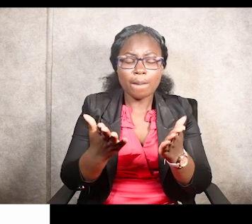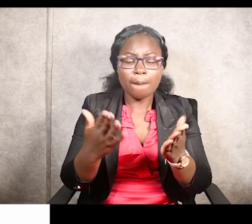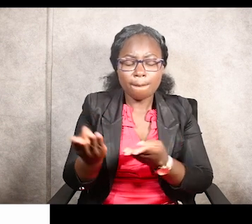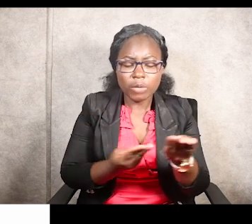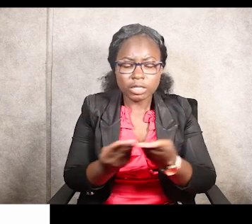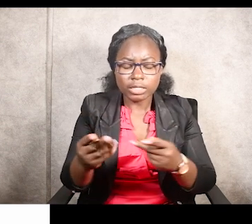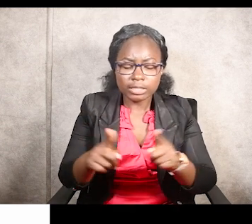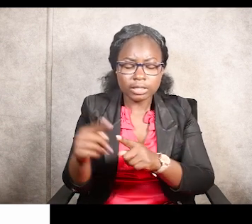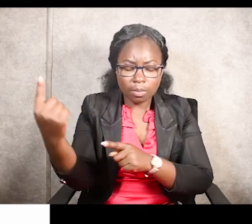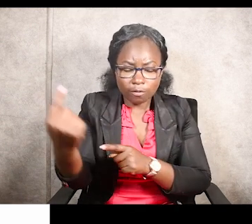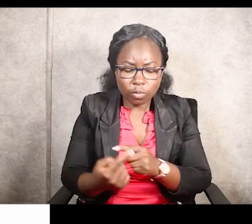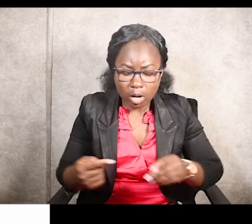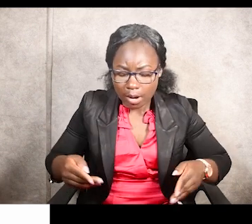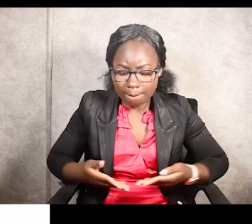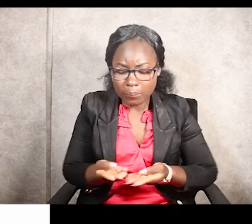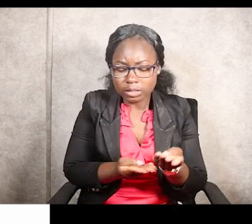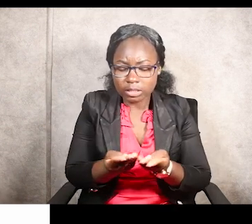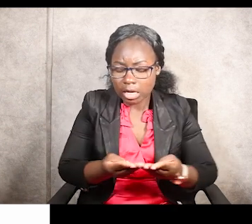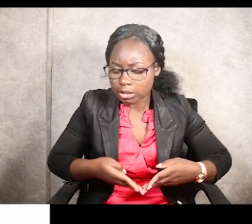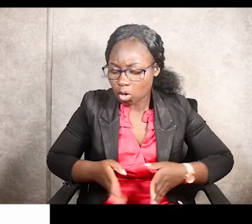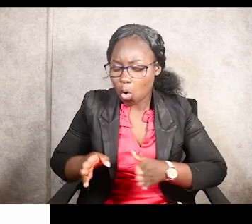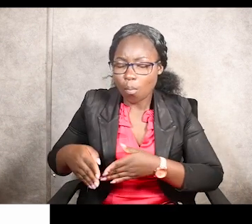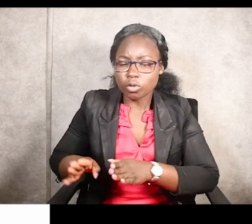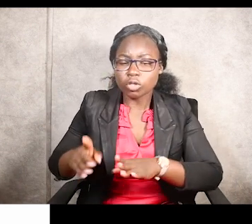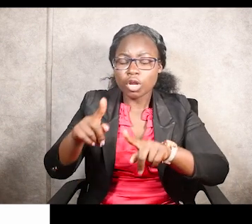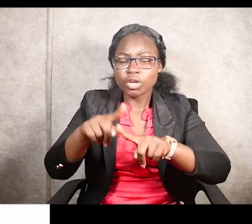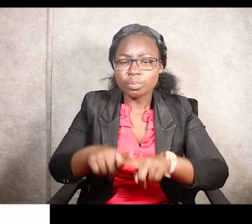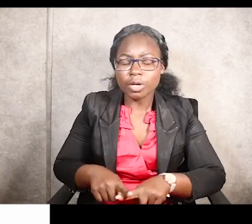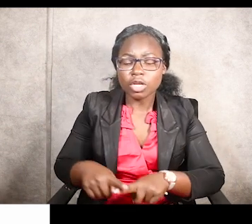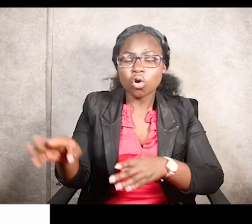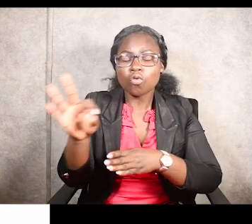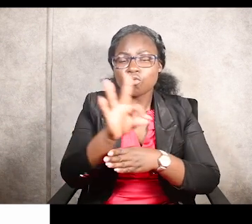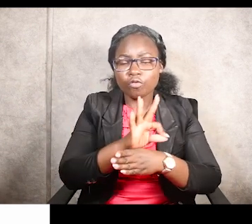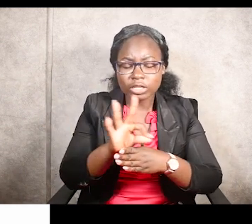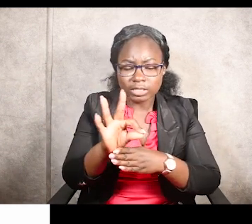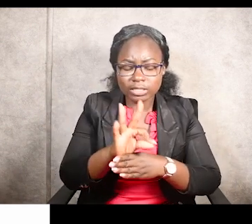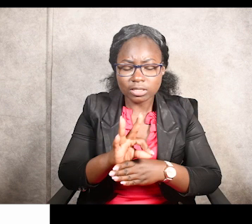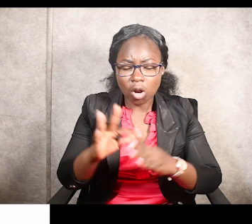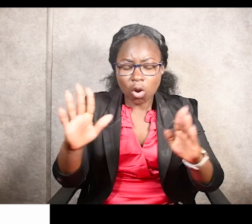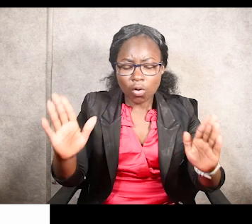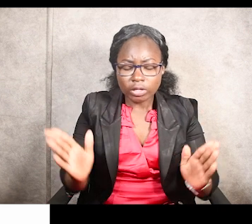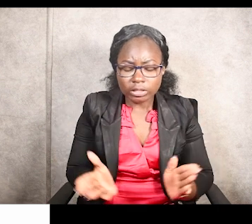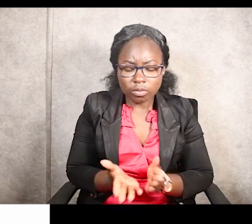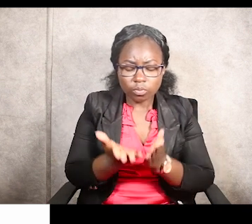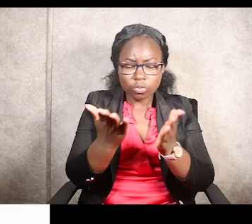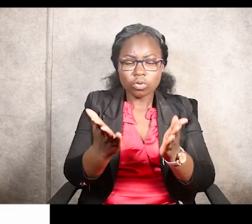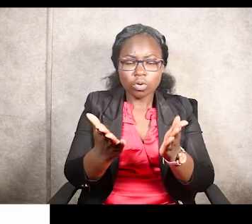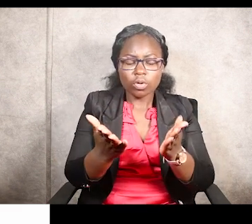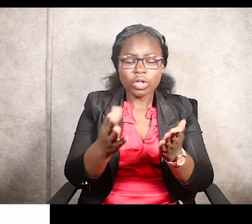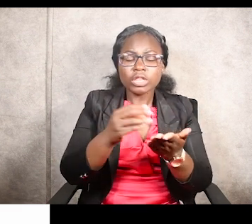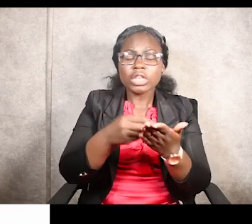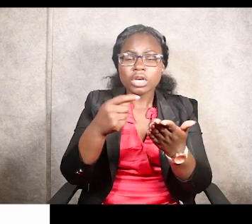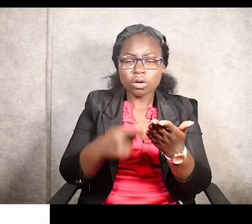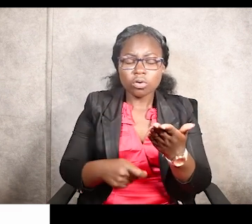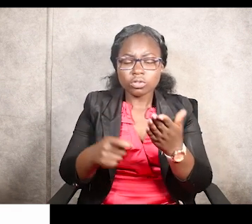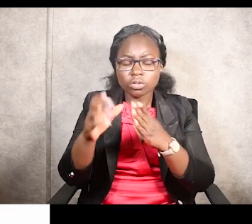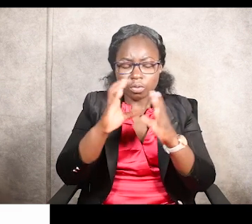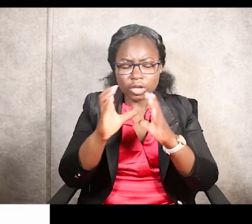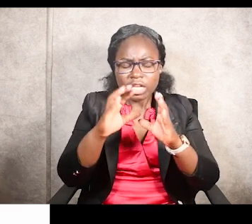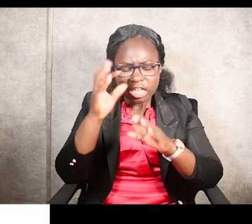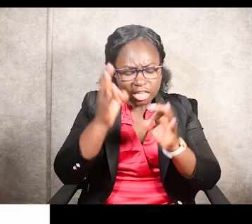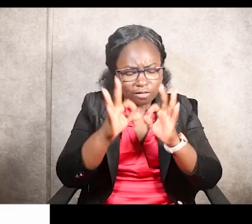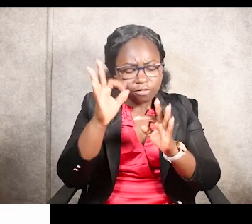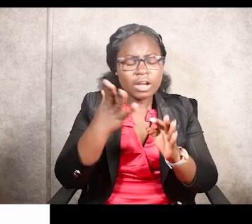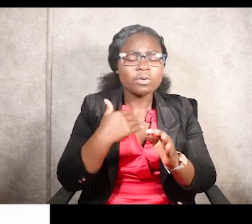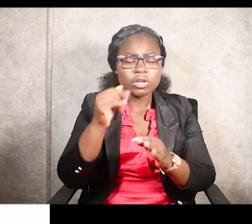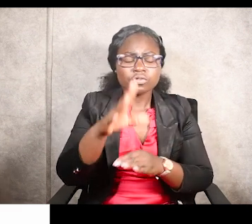business opportunities. In terms of facilitation, it has improved the lower cost of information. If I want to find out about